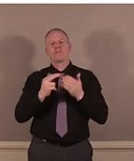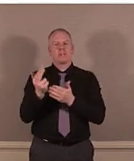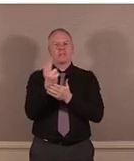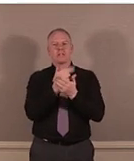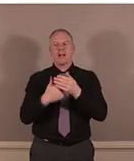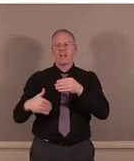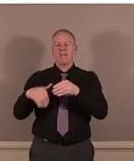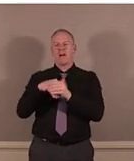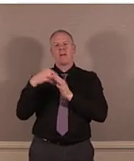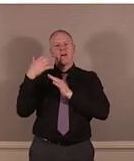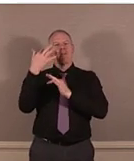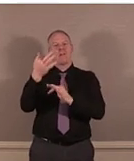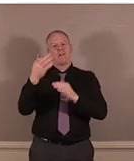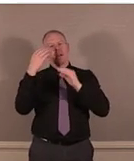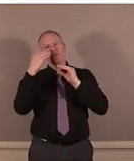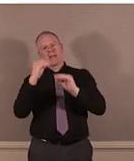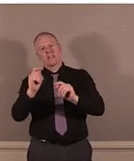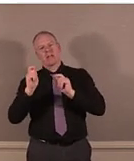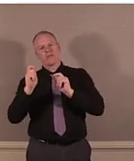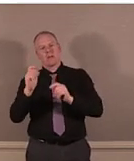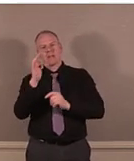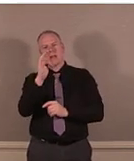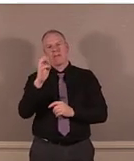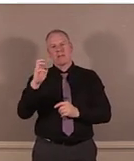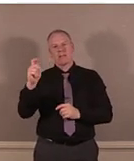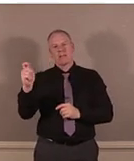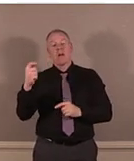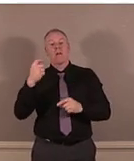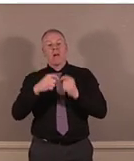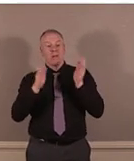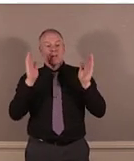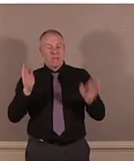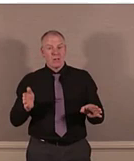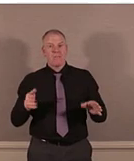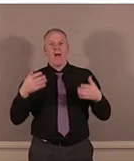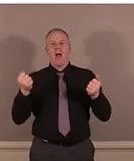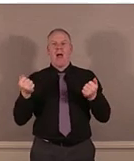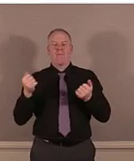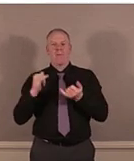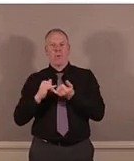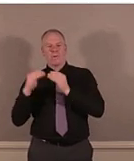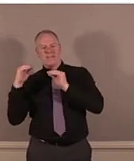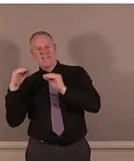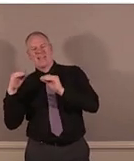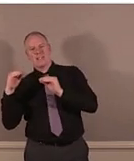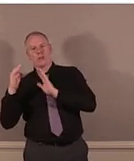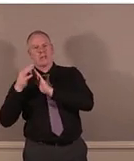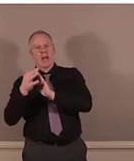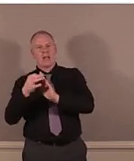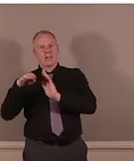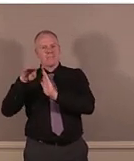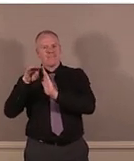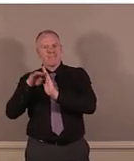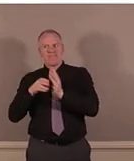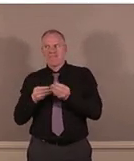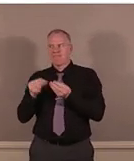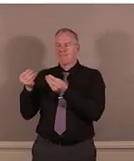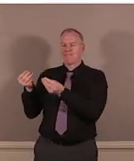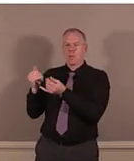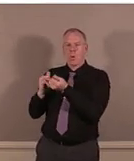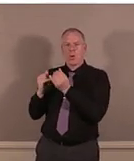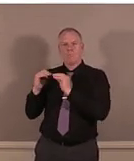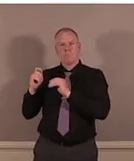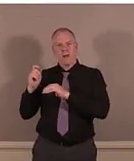and training. And then when that developed, we also developed practitioner guidelines, and we've got